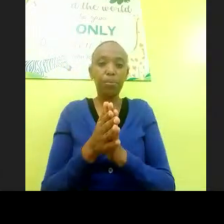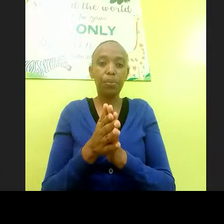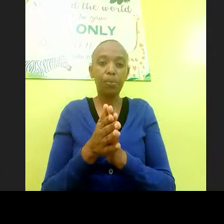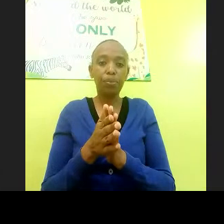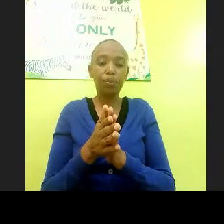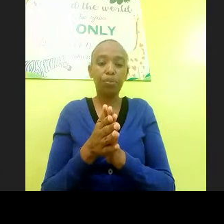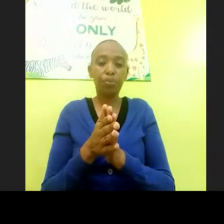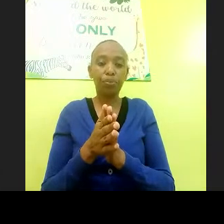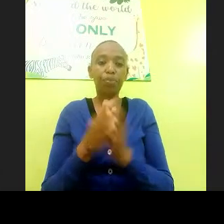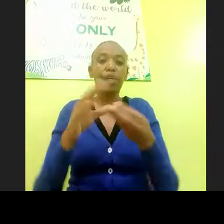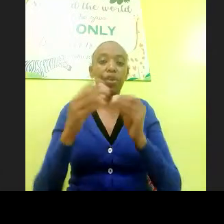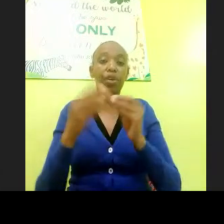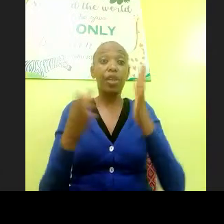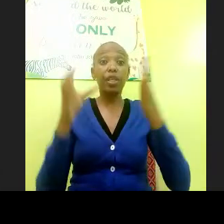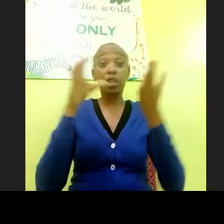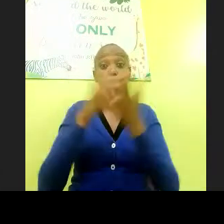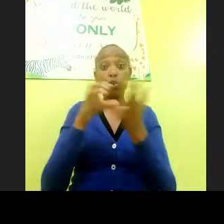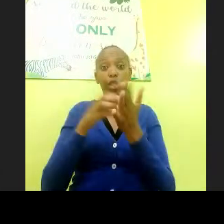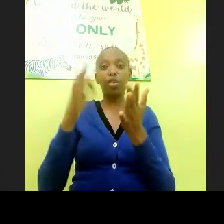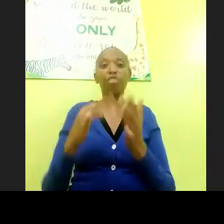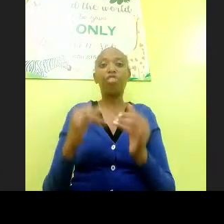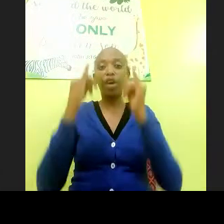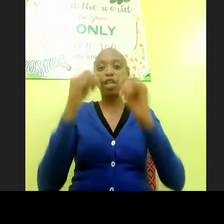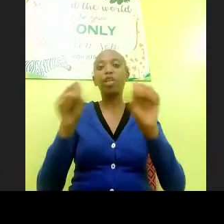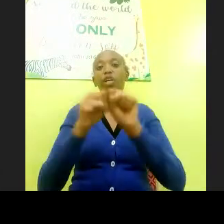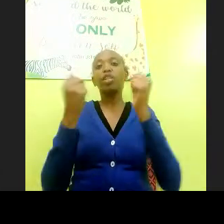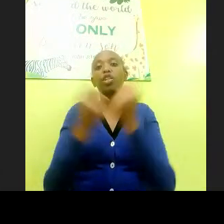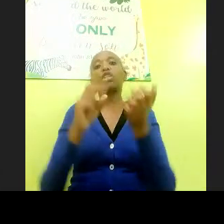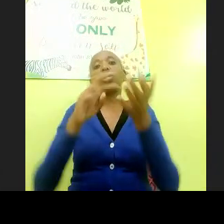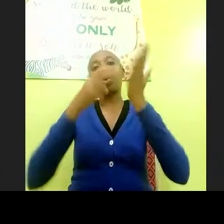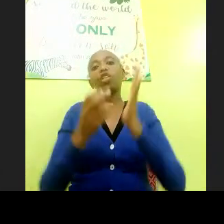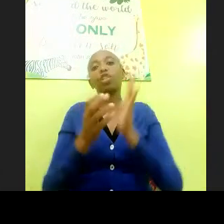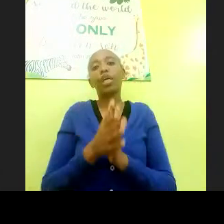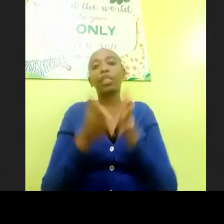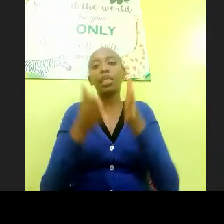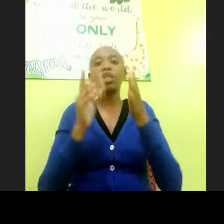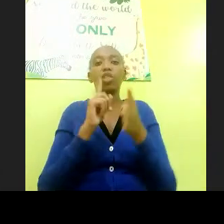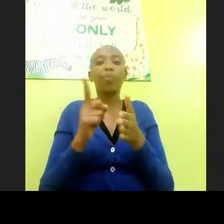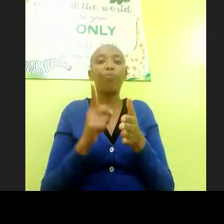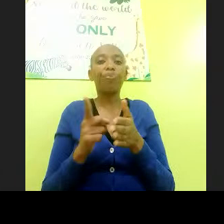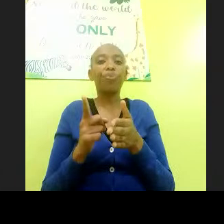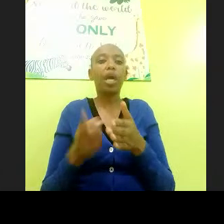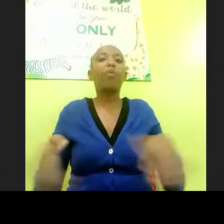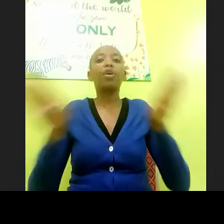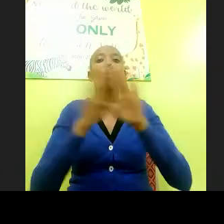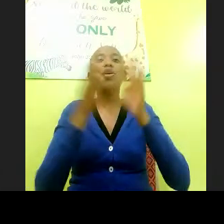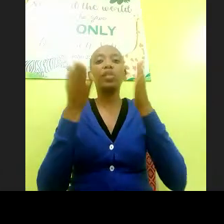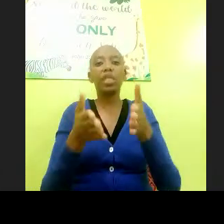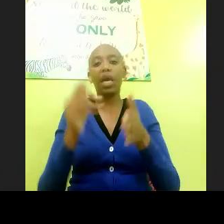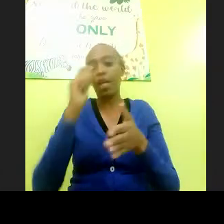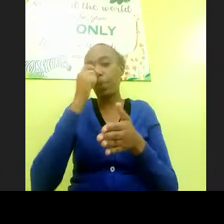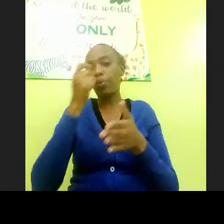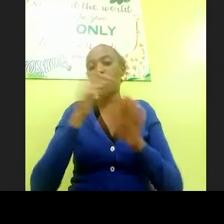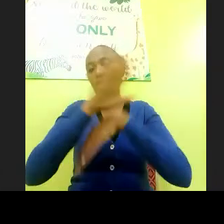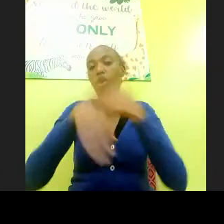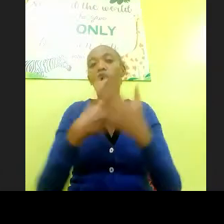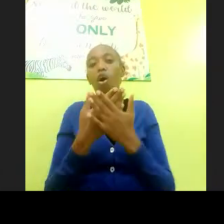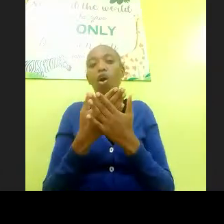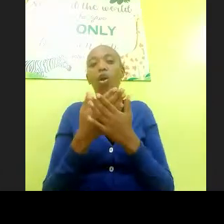create the scenario for a new social contract. So I will close here, and I wish you all very